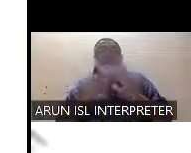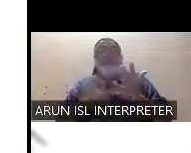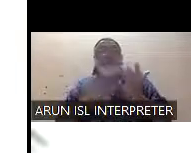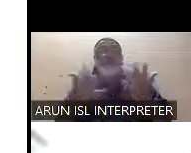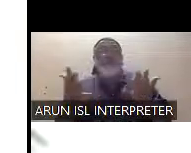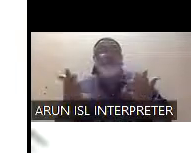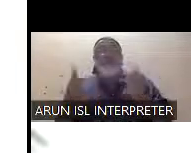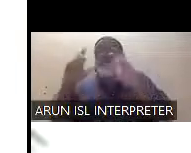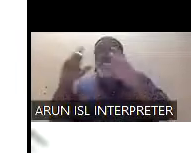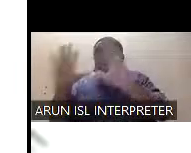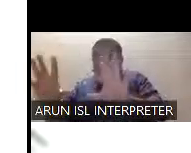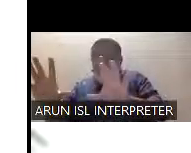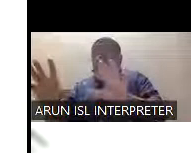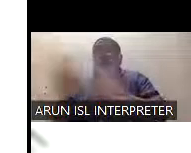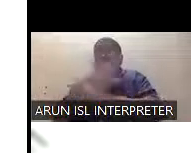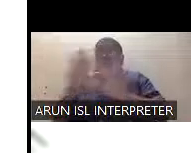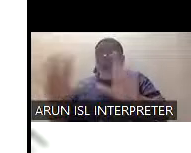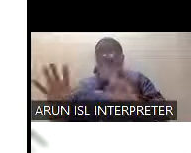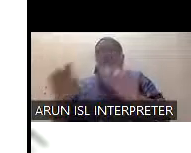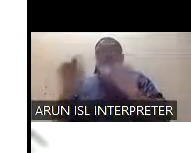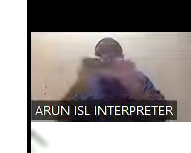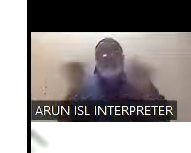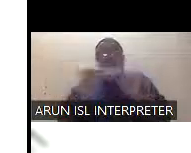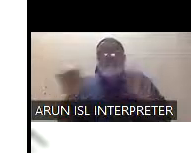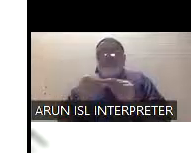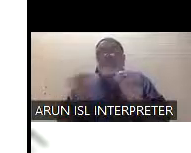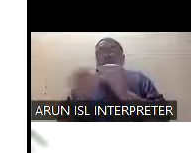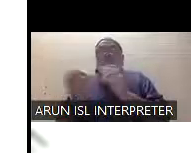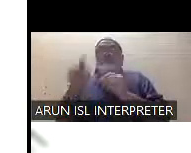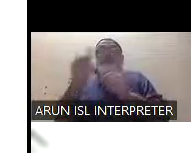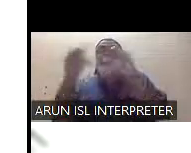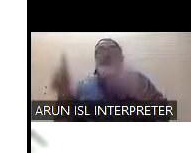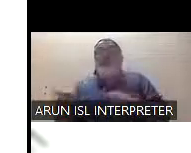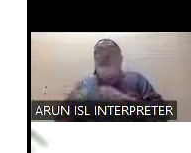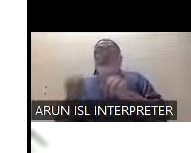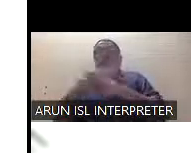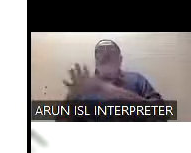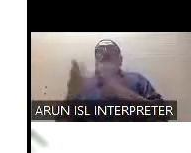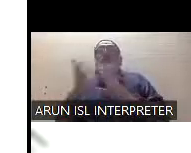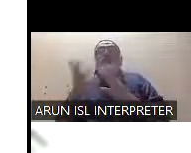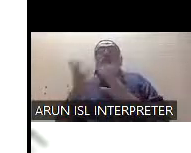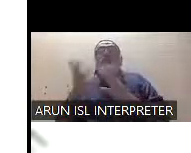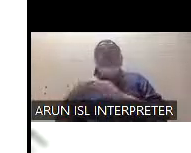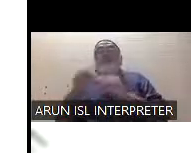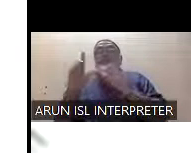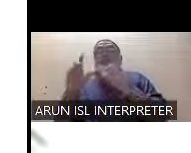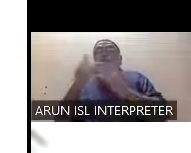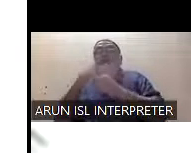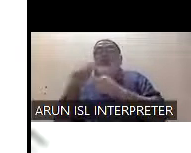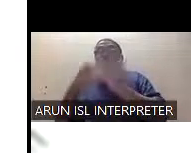or there are videos, there should be a text alternative saying that this video is about this, or this picture is about